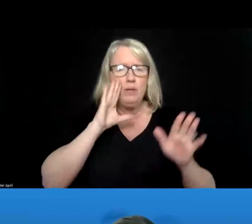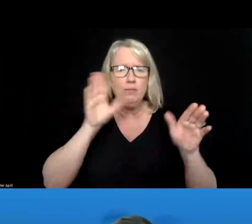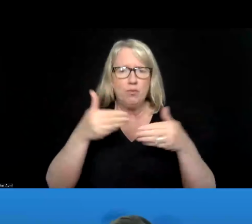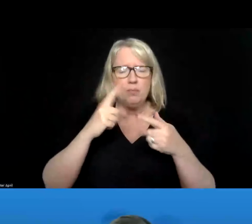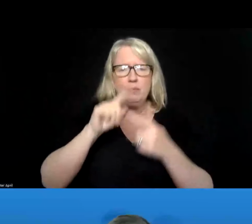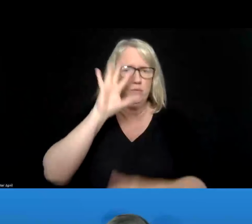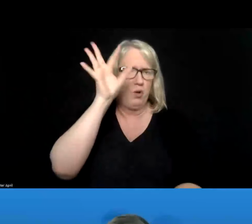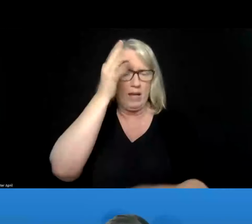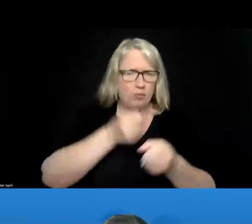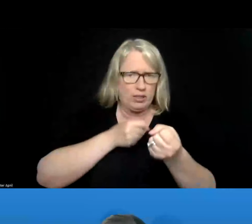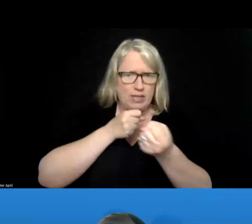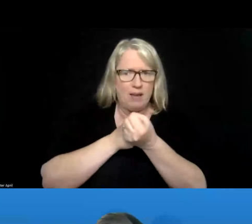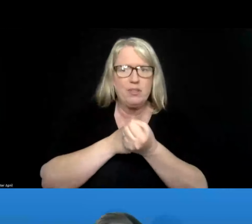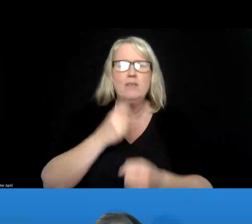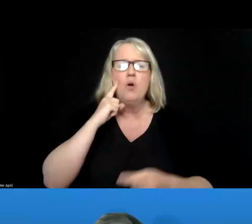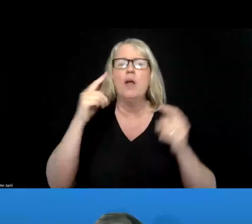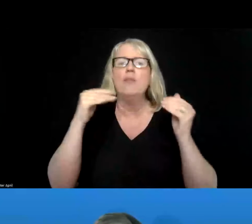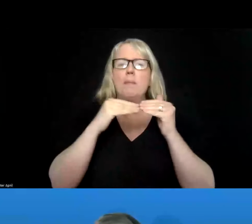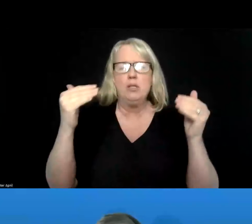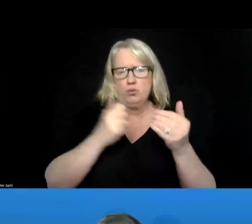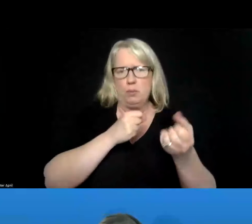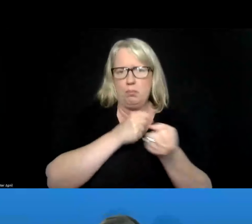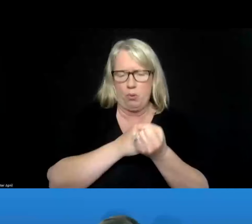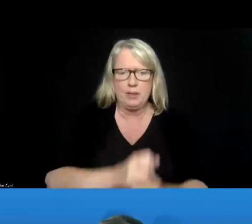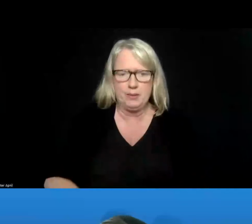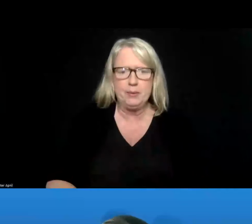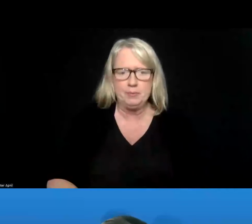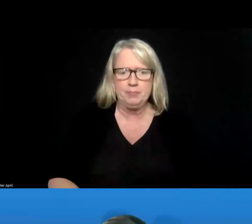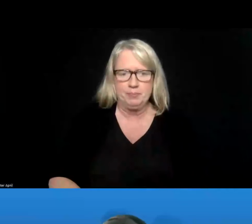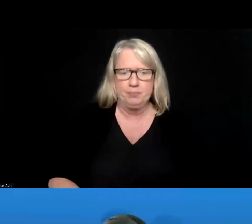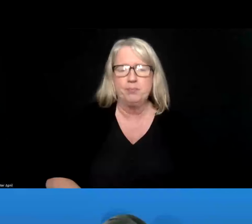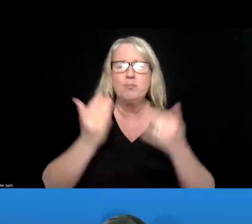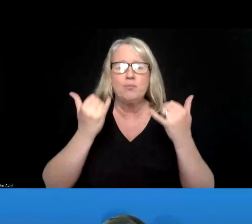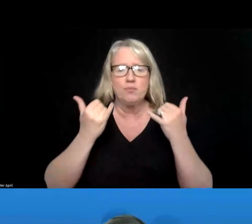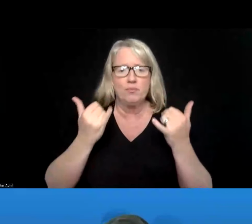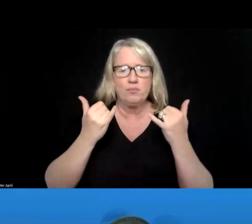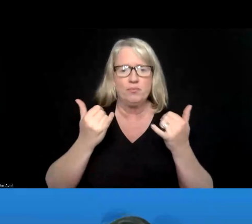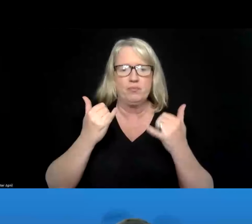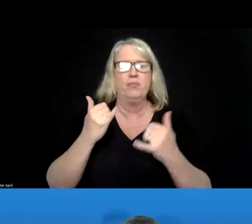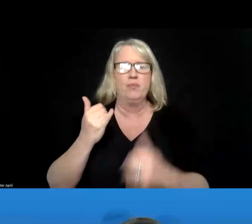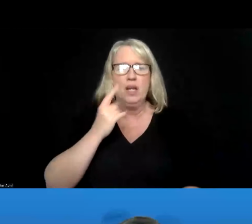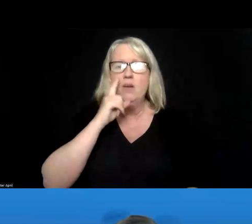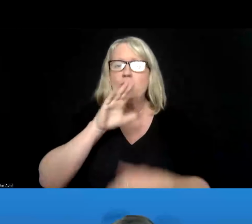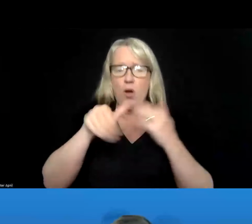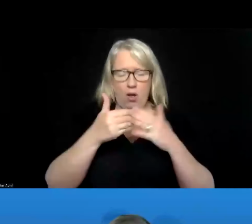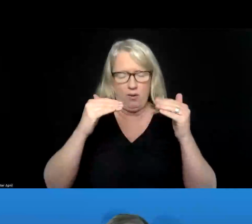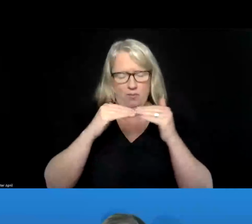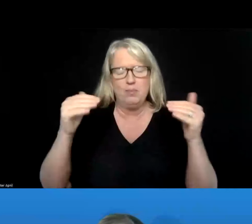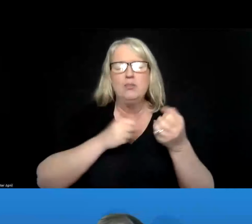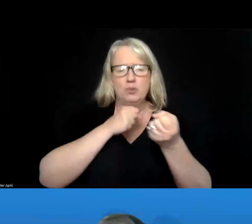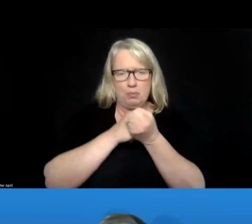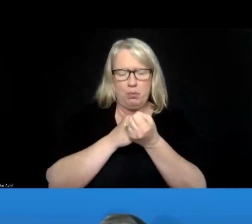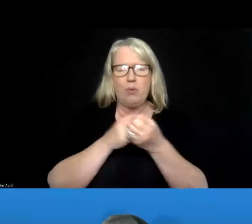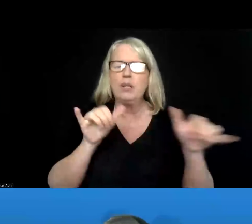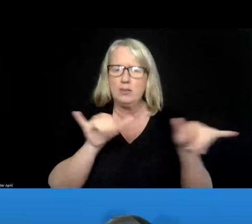federal advocacy on behalf of the peer support workforce. We are an organization for all peer supporters as well. I